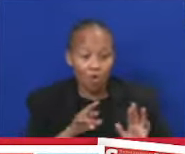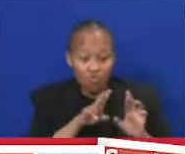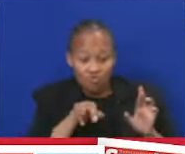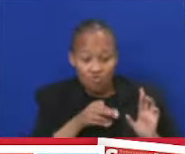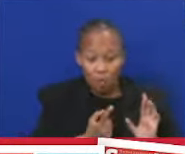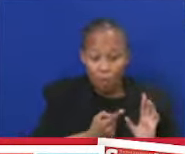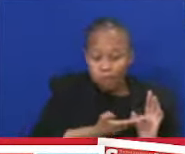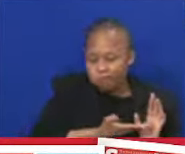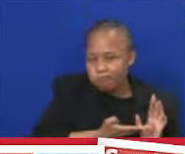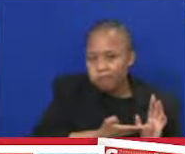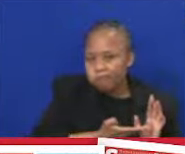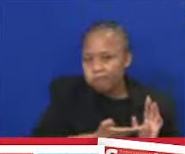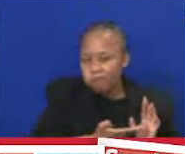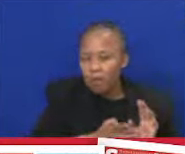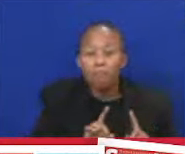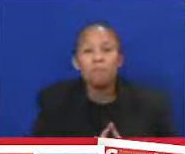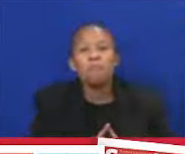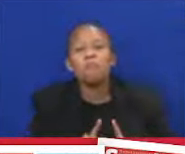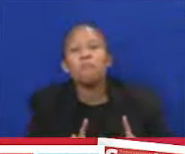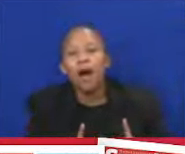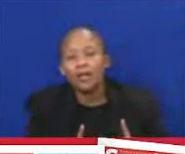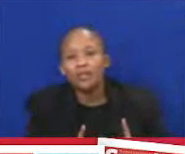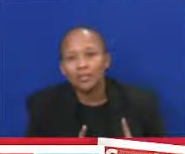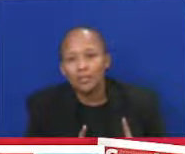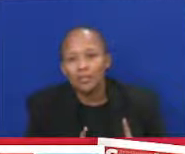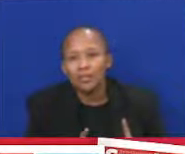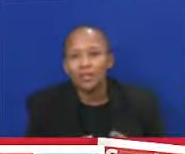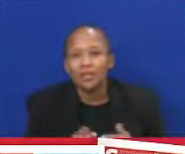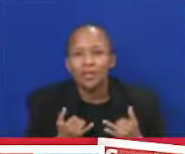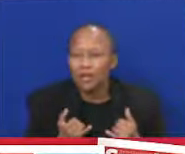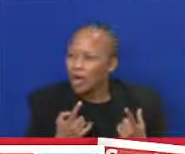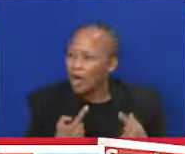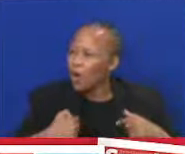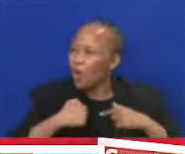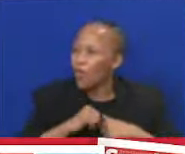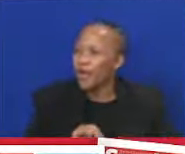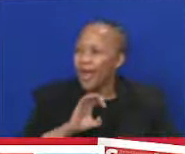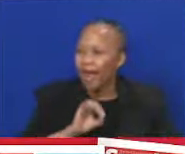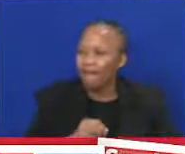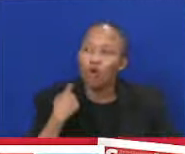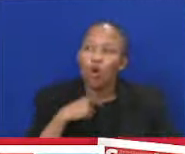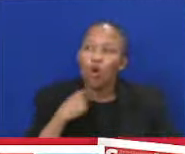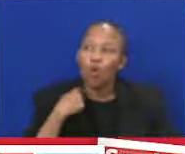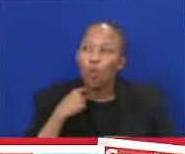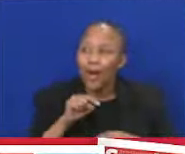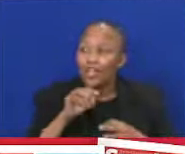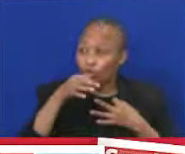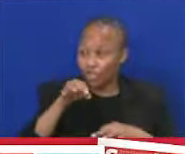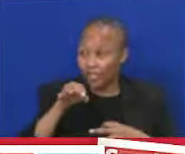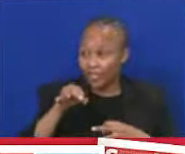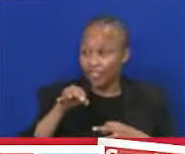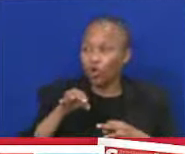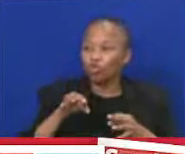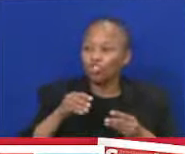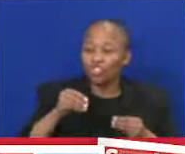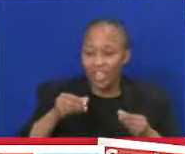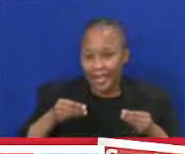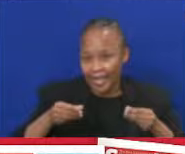sheet that was very distinctive because it had torn edges and